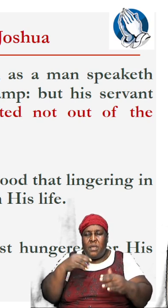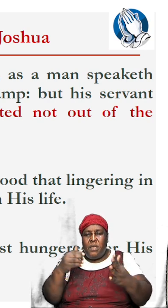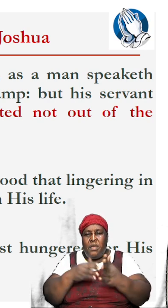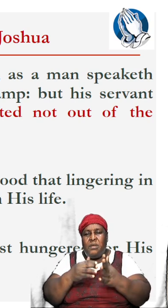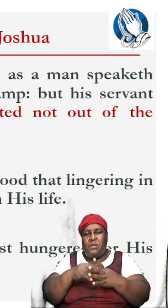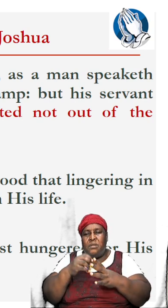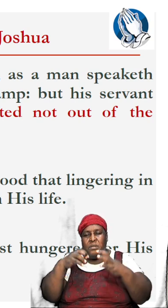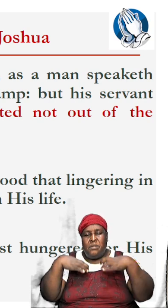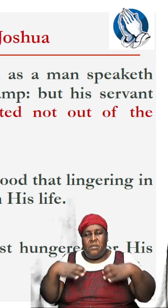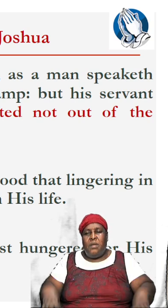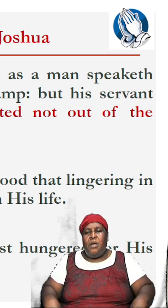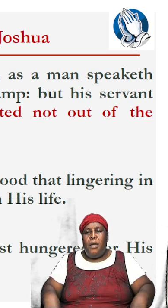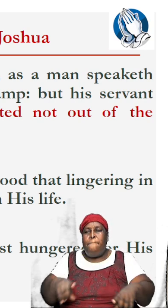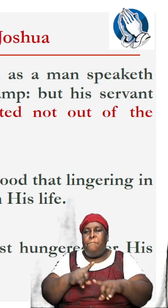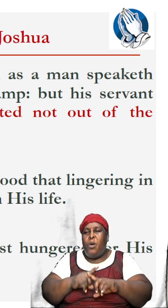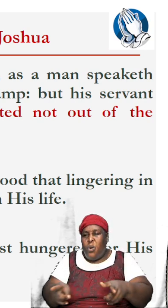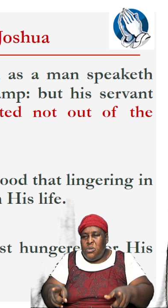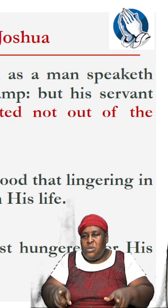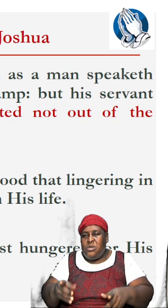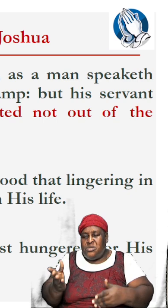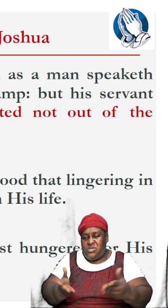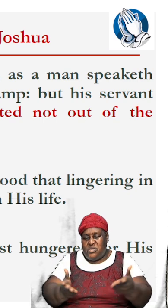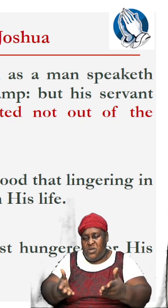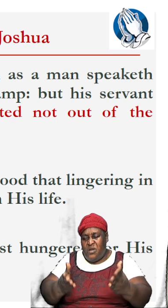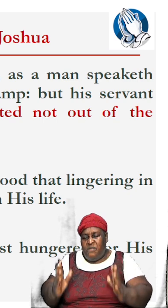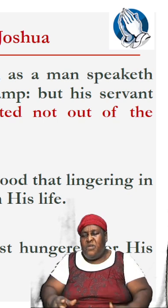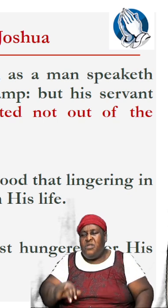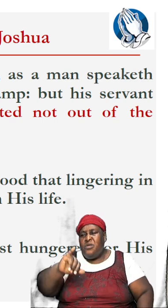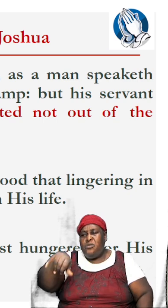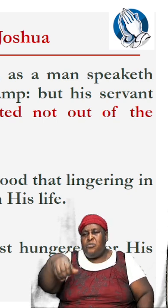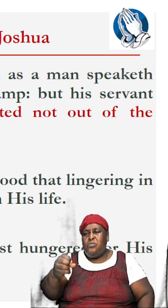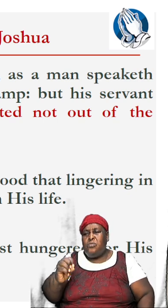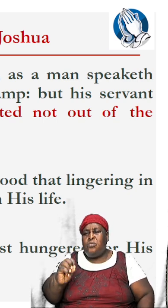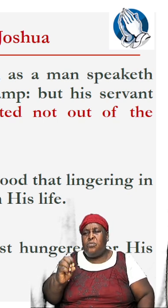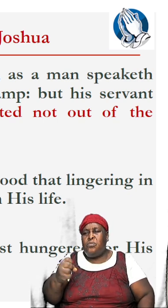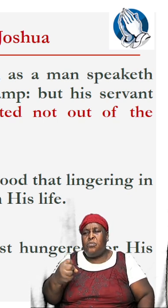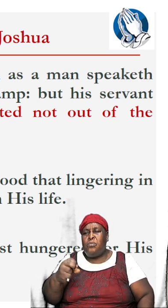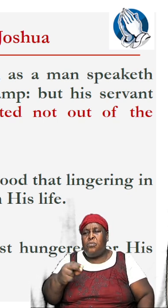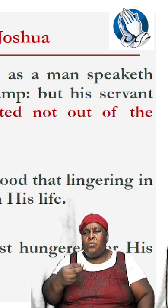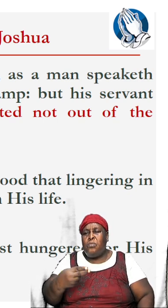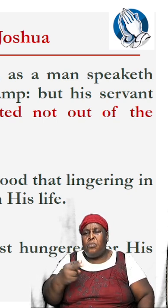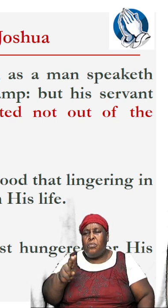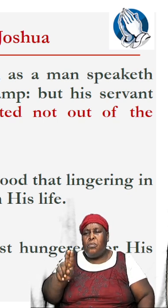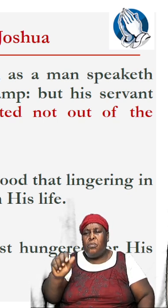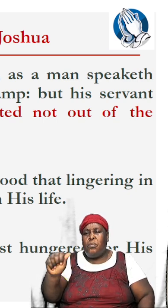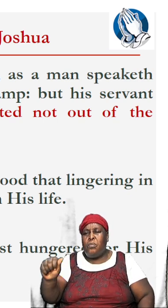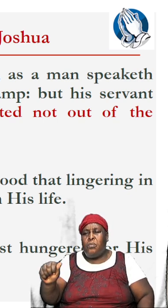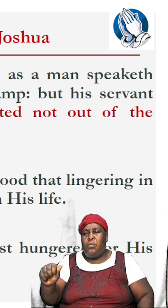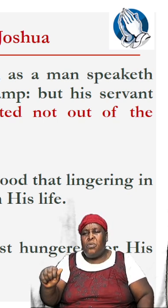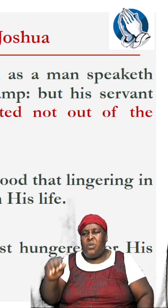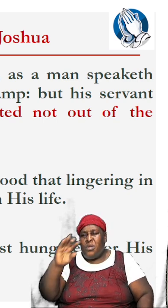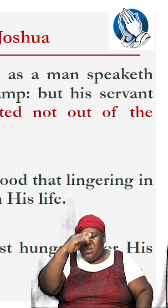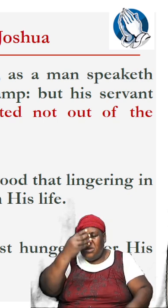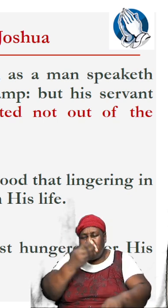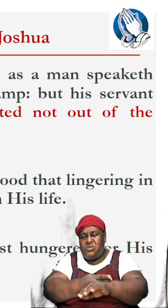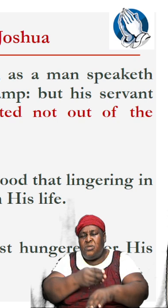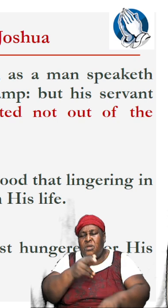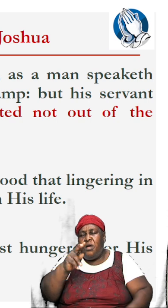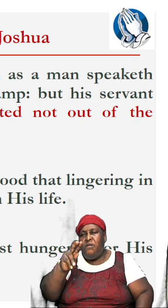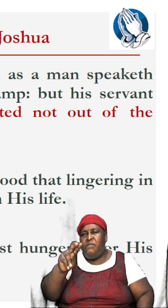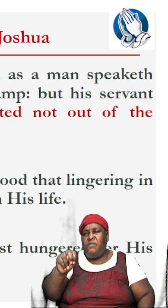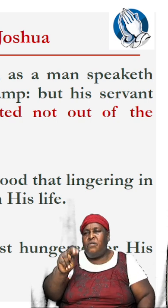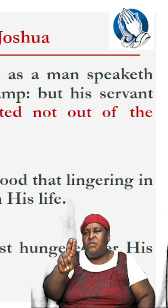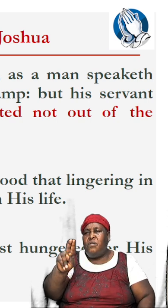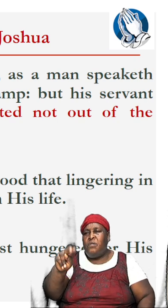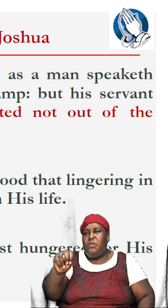his servant Joshua, the son of Nun, a young man, he departed